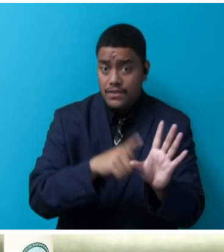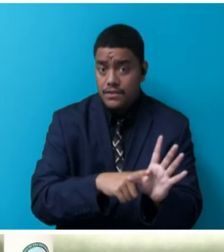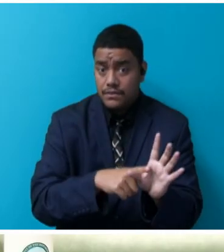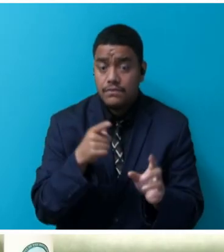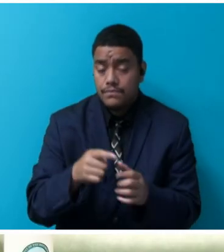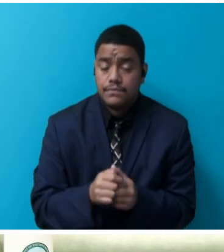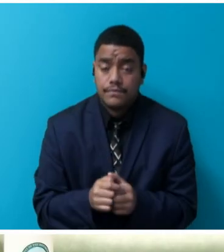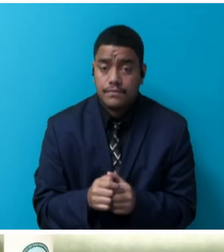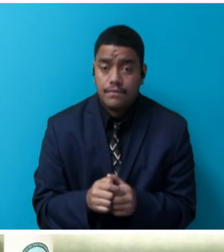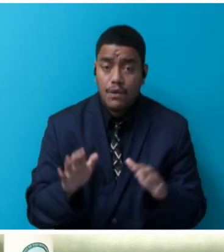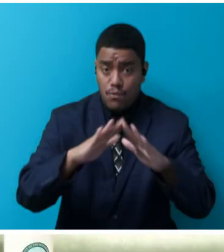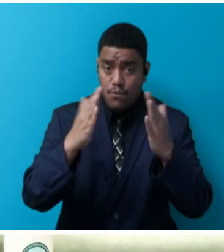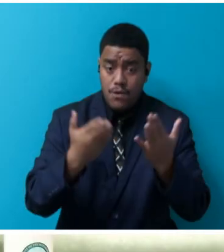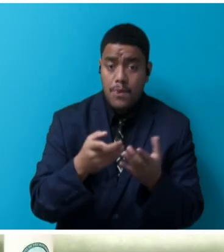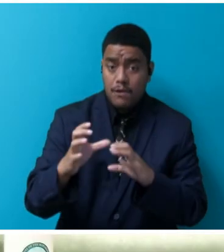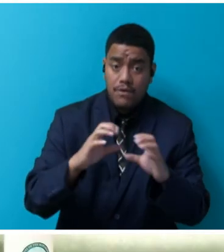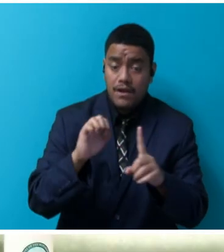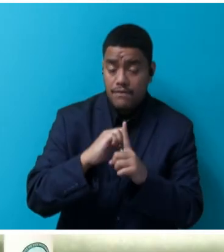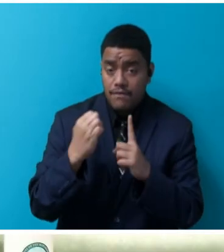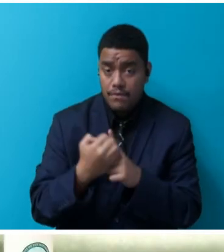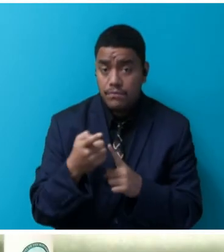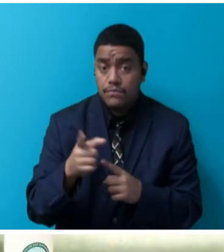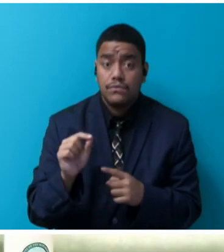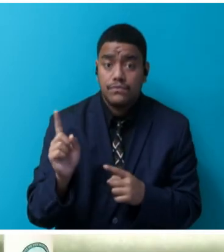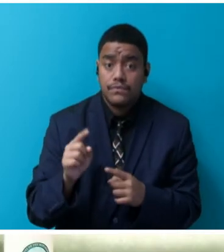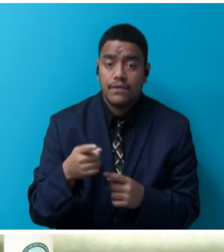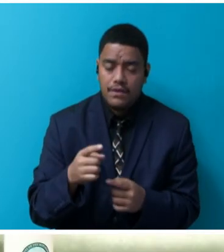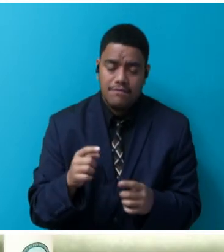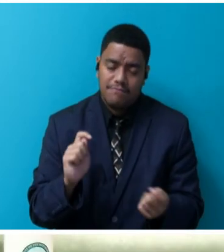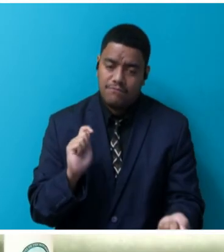global telecommunications environment has